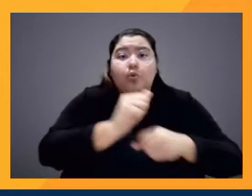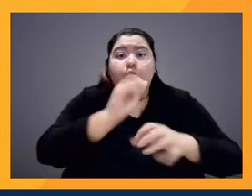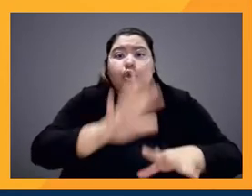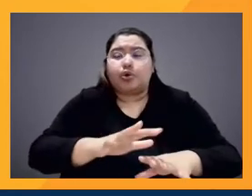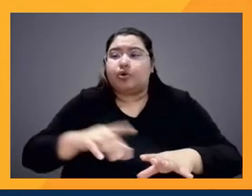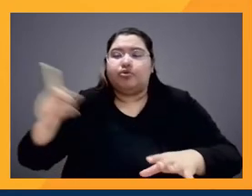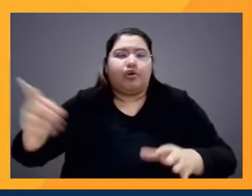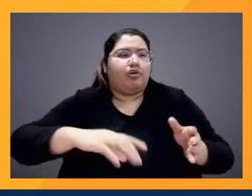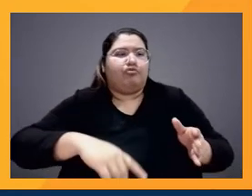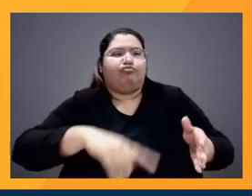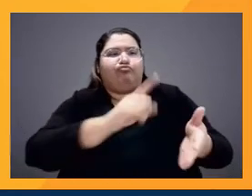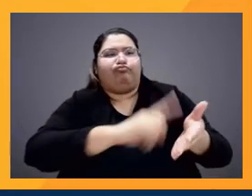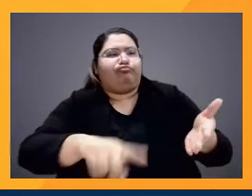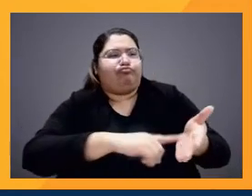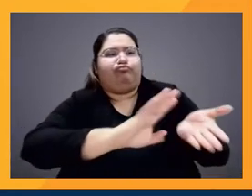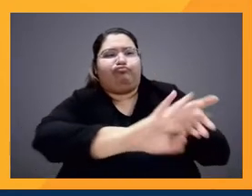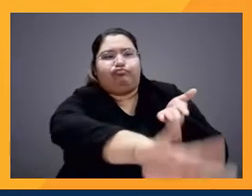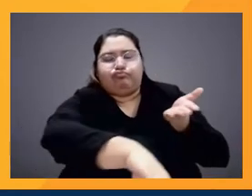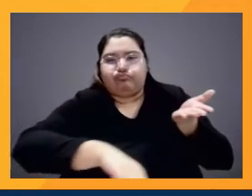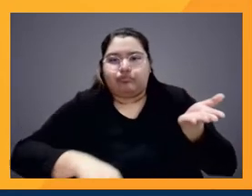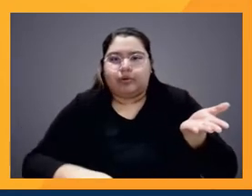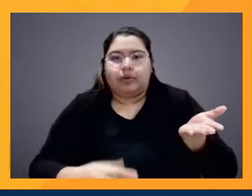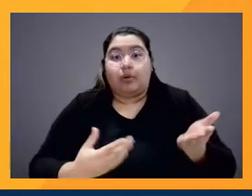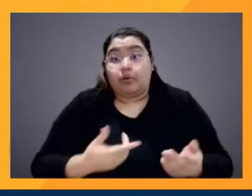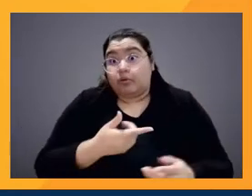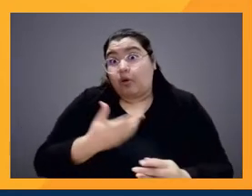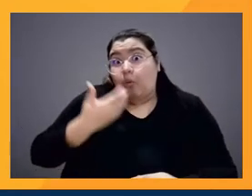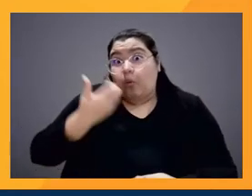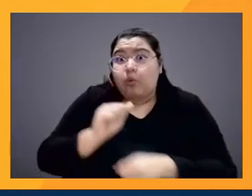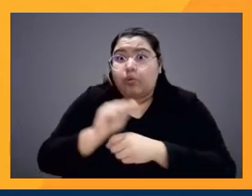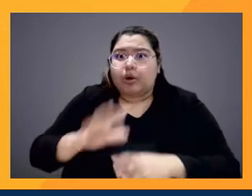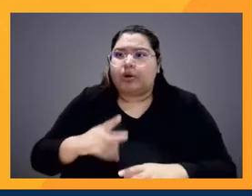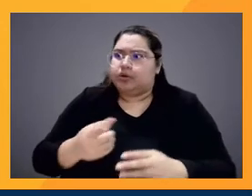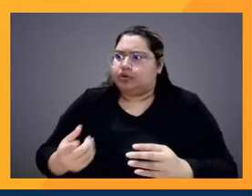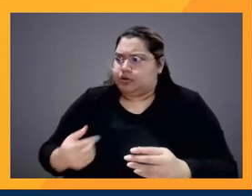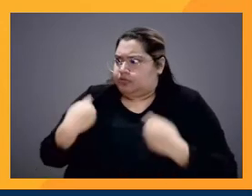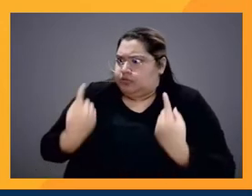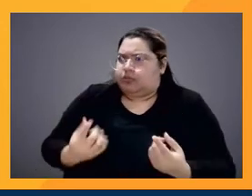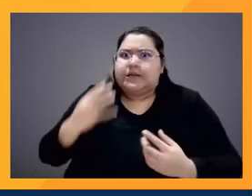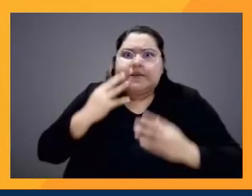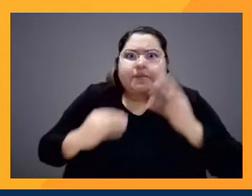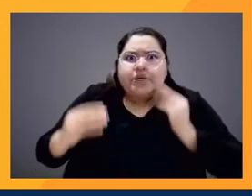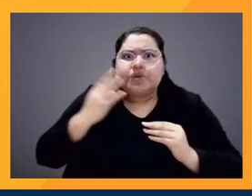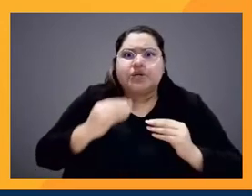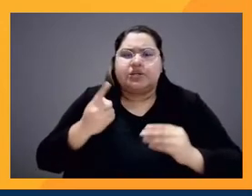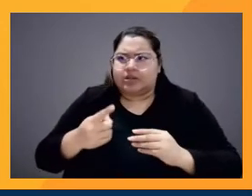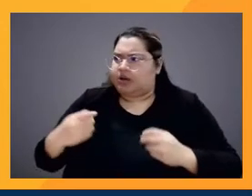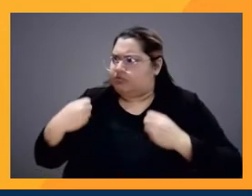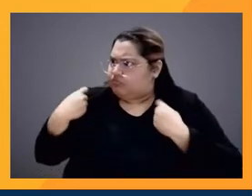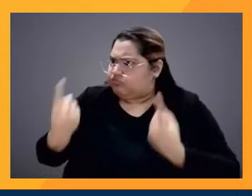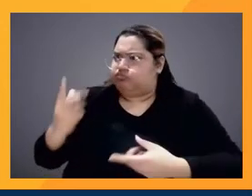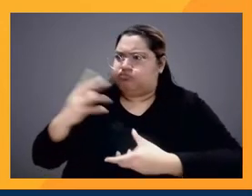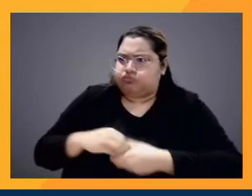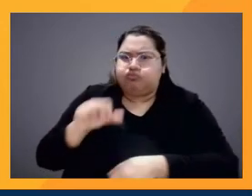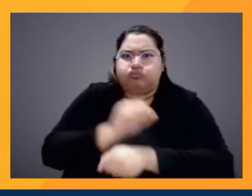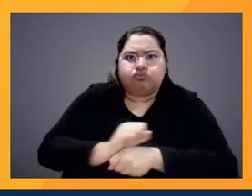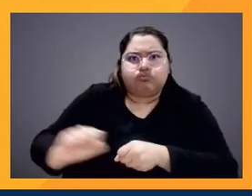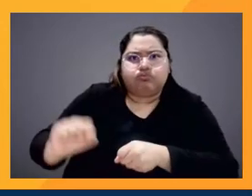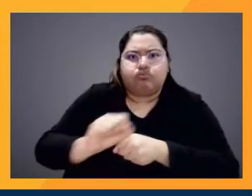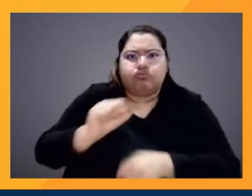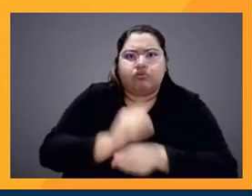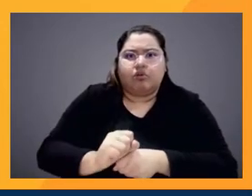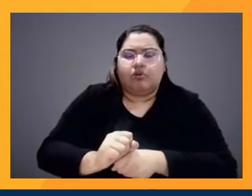it would be unfair to only point at financial literacy as the thing that sort of determines the differences that we see in those outcomes, though. I think